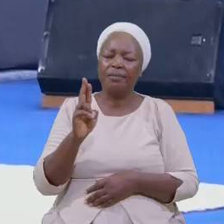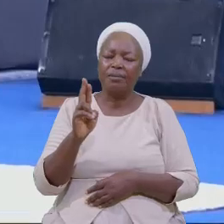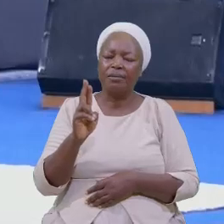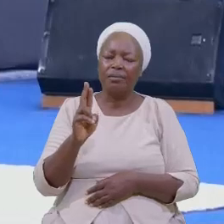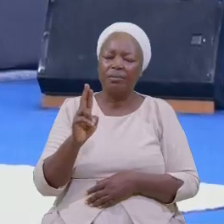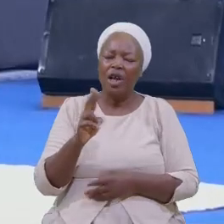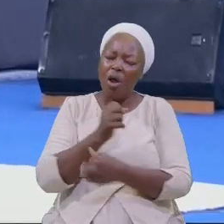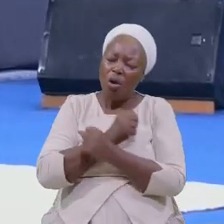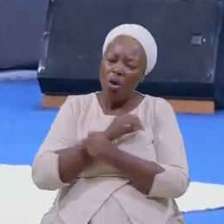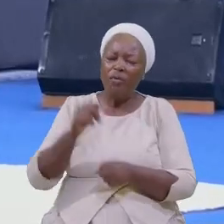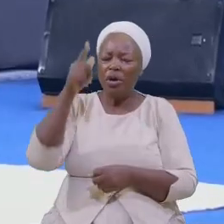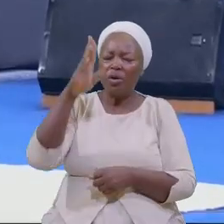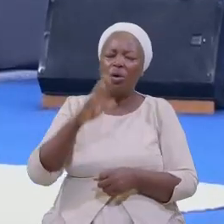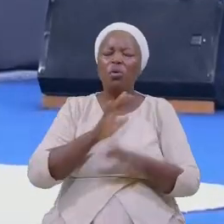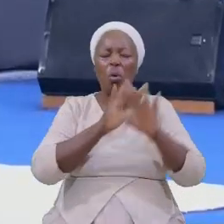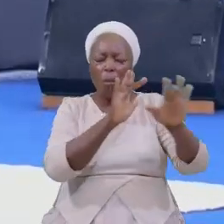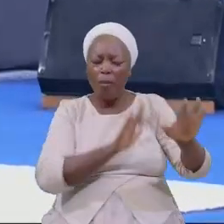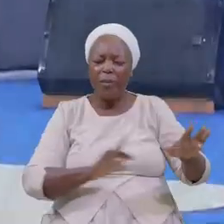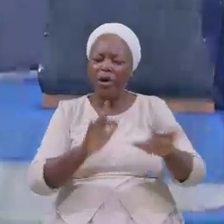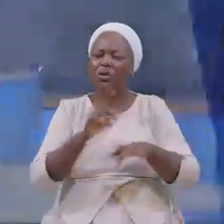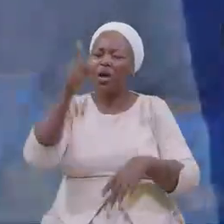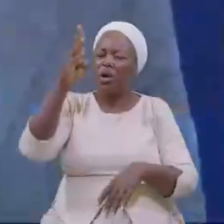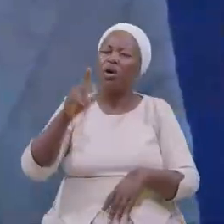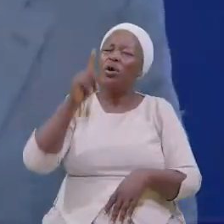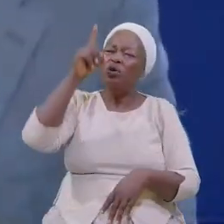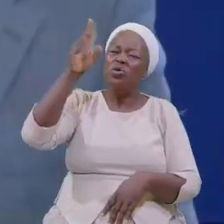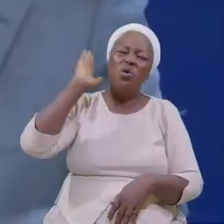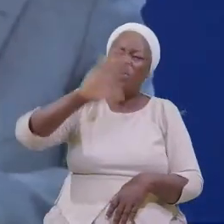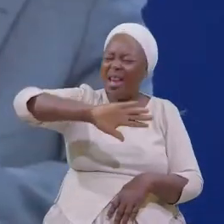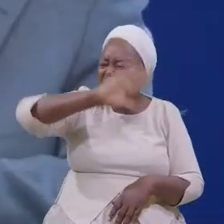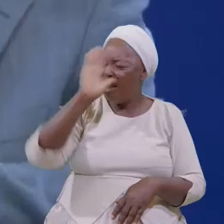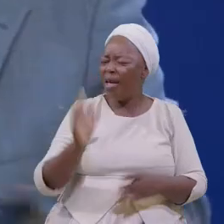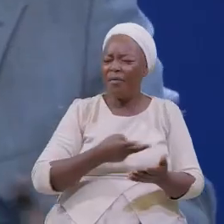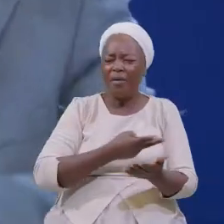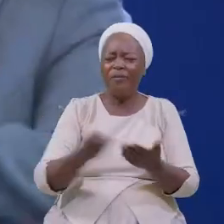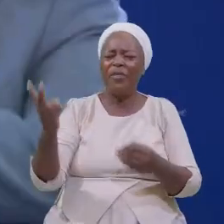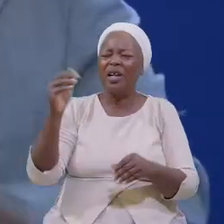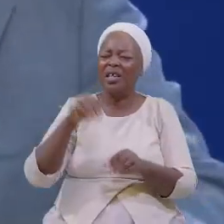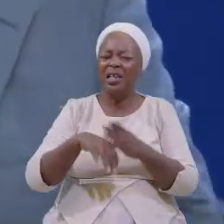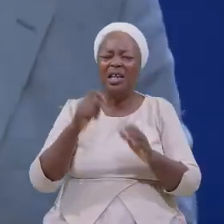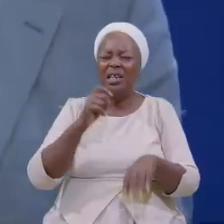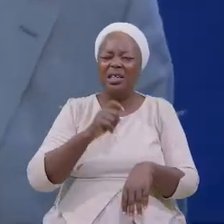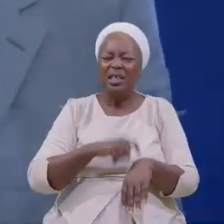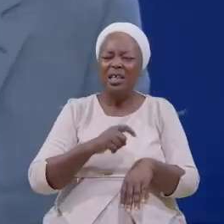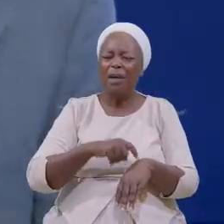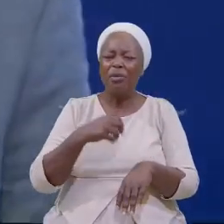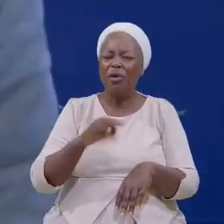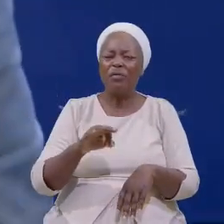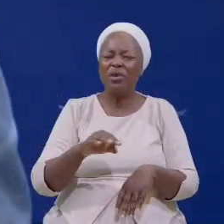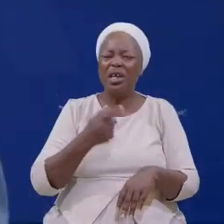Loving God, compassionate God, you will never fail in the case of anyone.